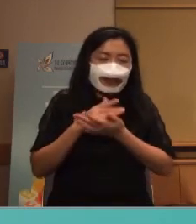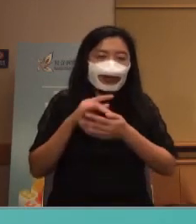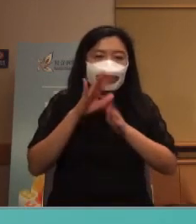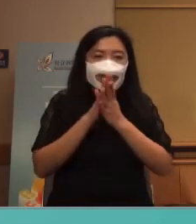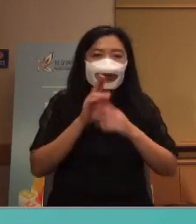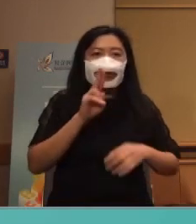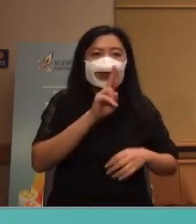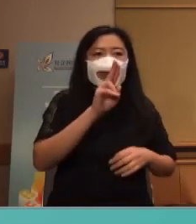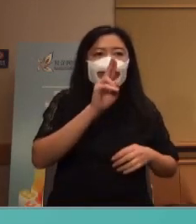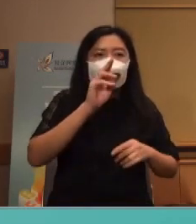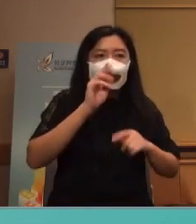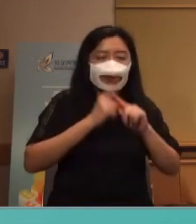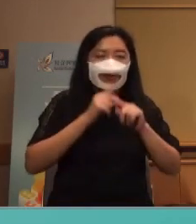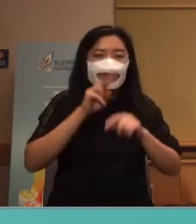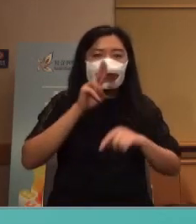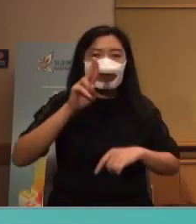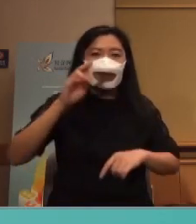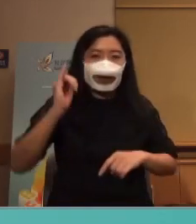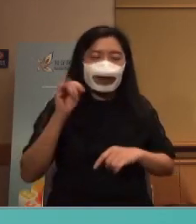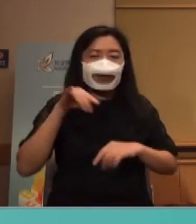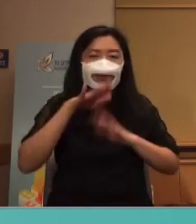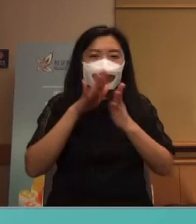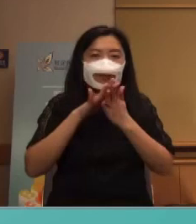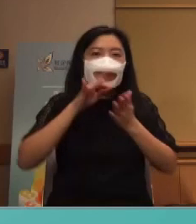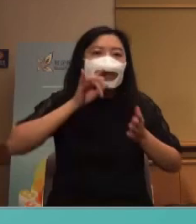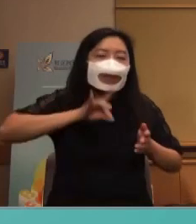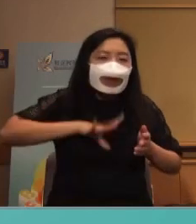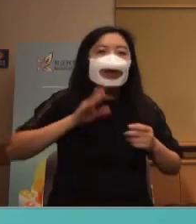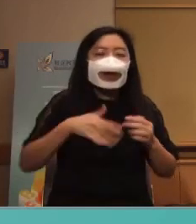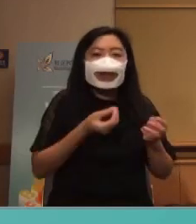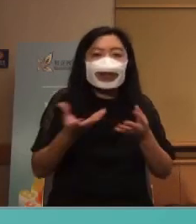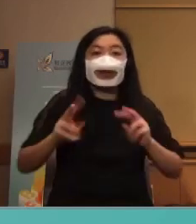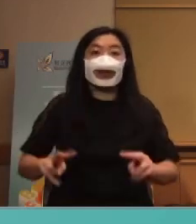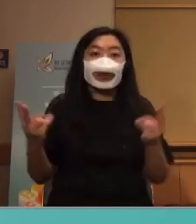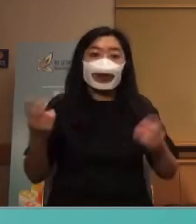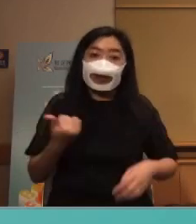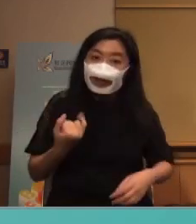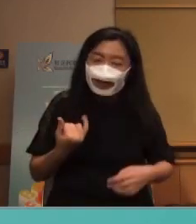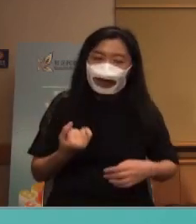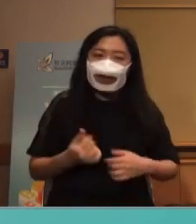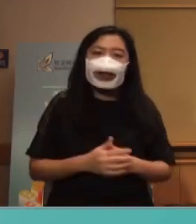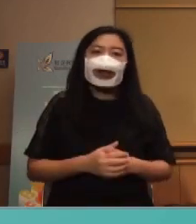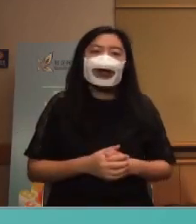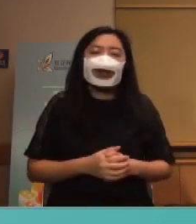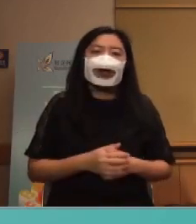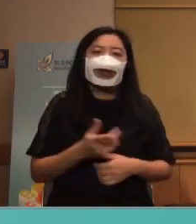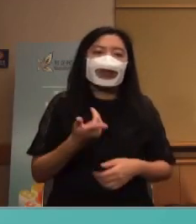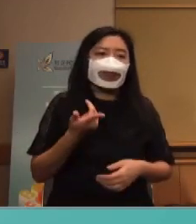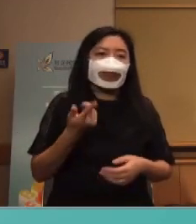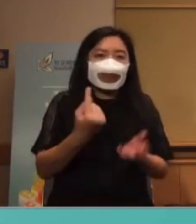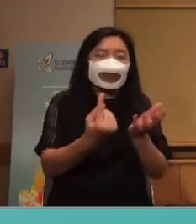things, you need a whole team and a whole community or ecosystem to figure it out together. So I think that would be my take on